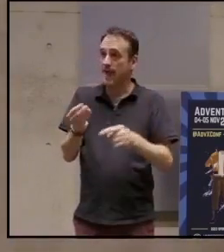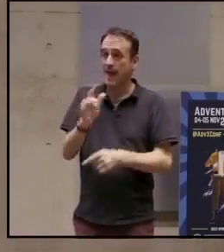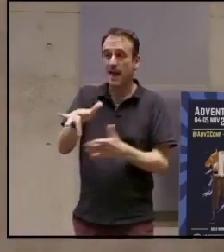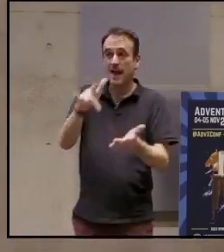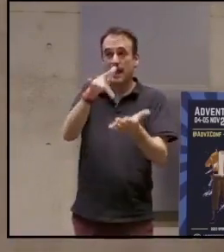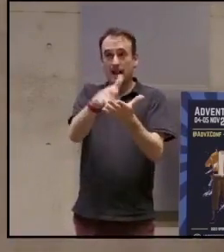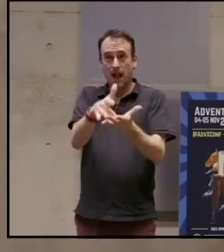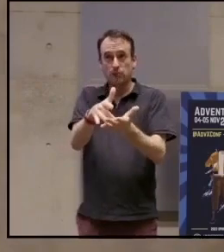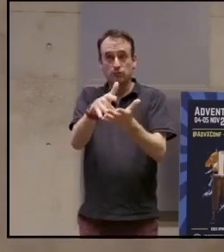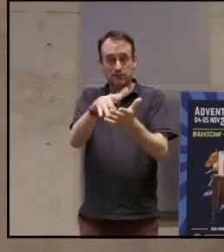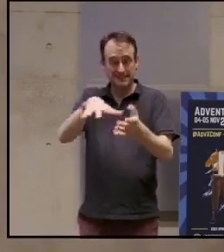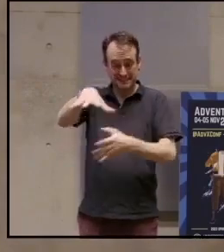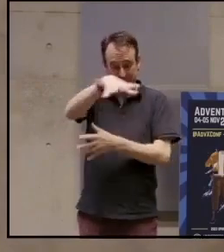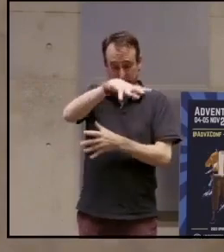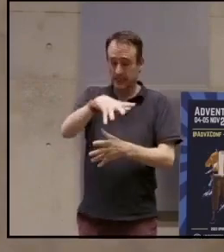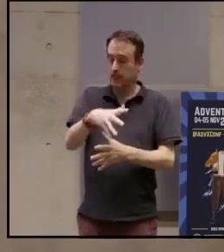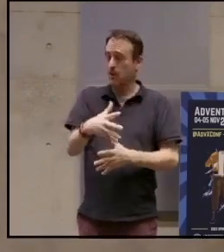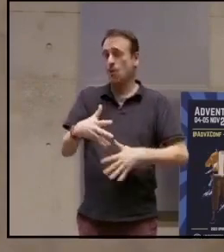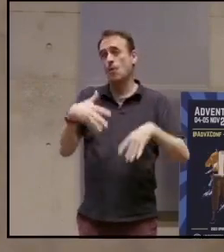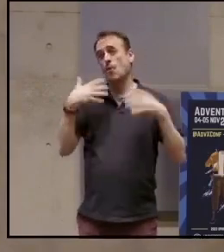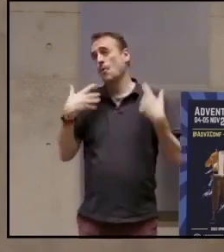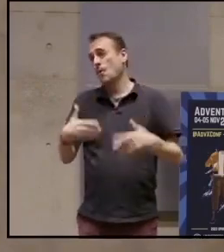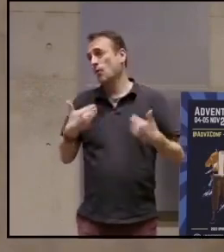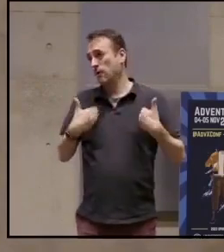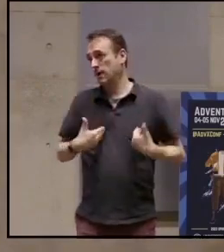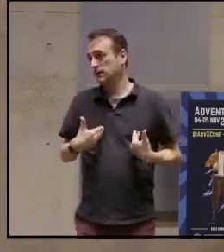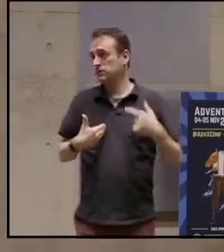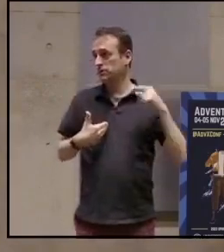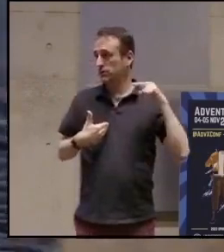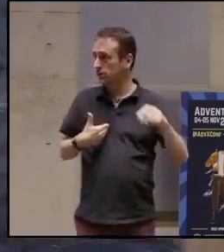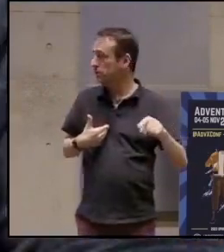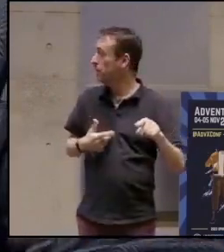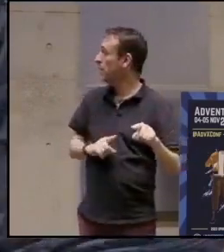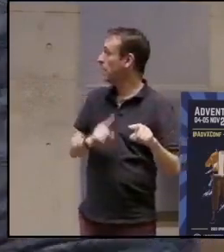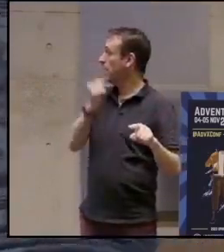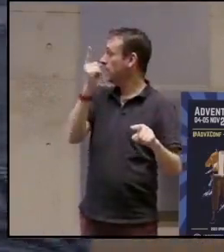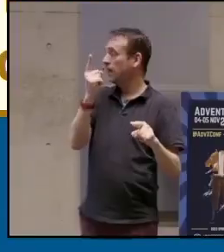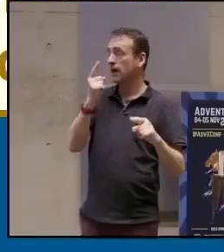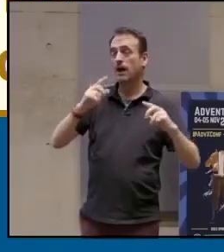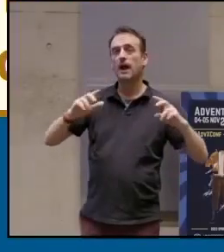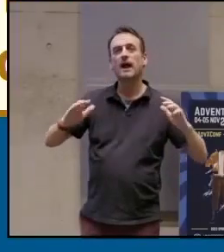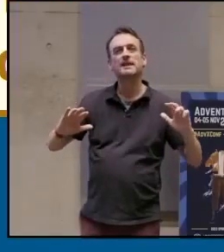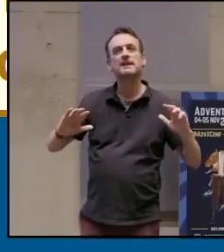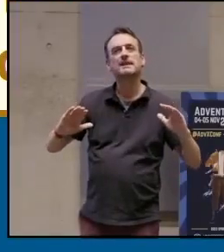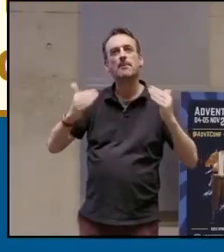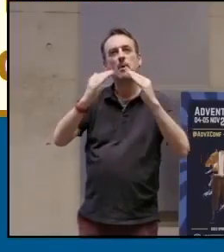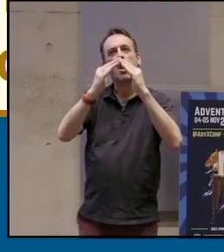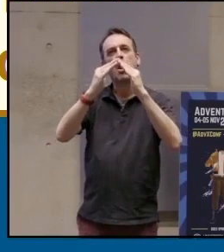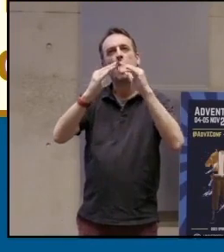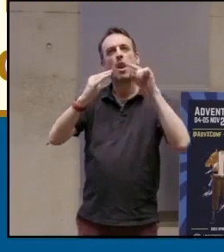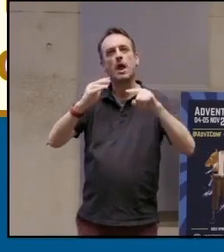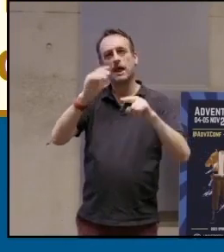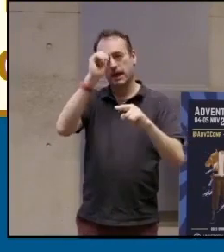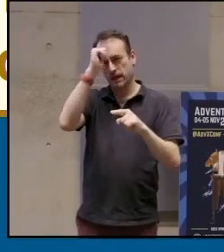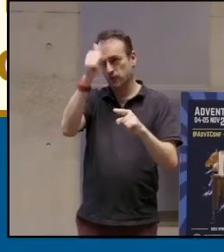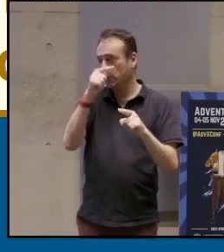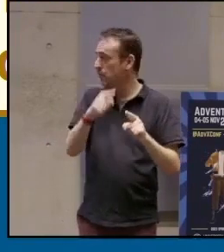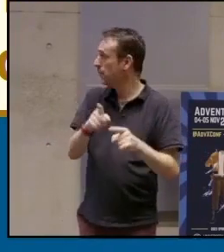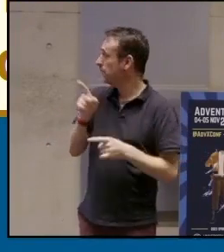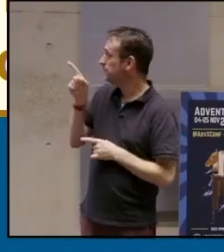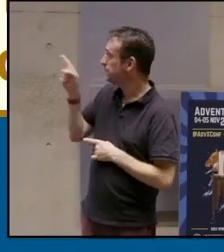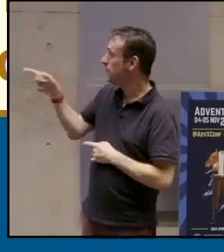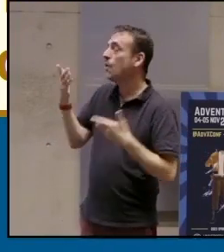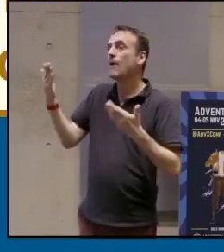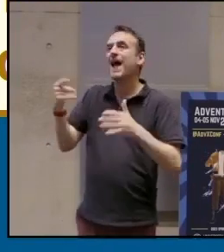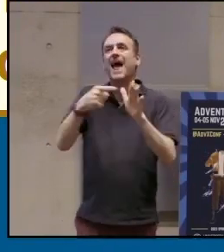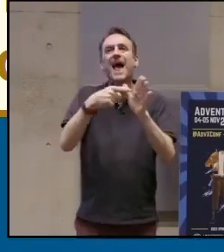ones that you know very, very well, and at first, of Hindu tales, like this one on the right. Angkor was the center of Cambodia, and Cambodia